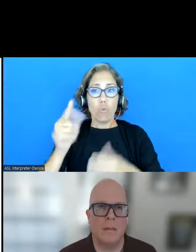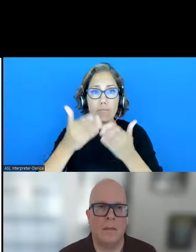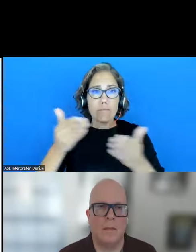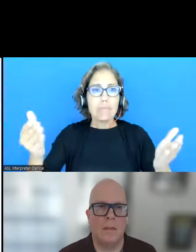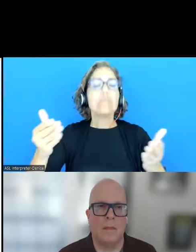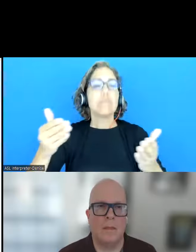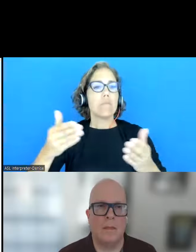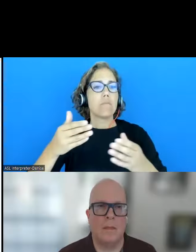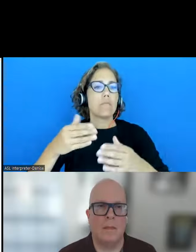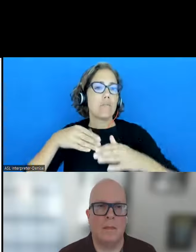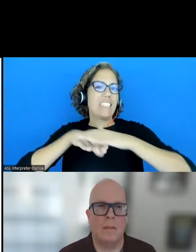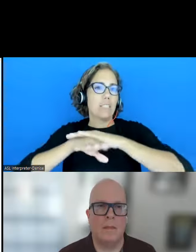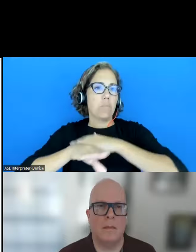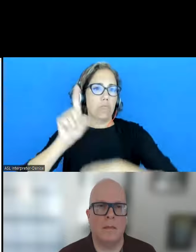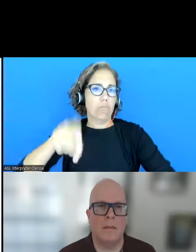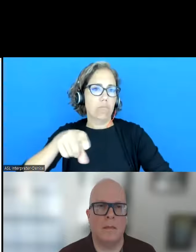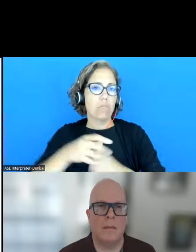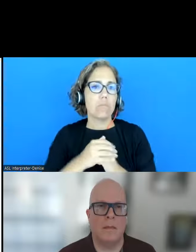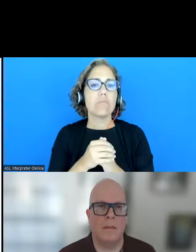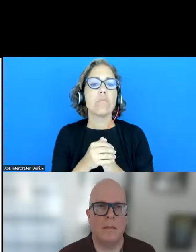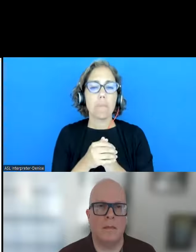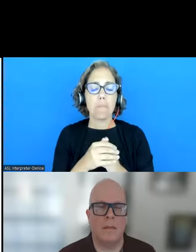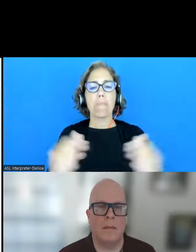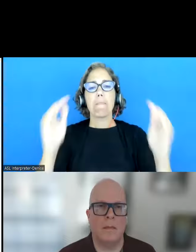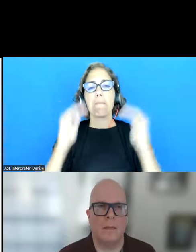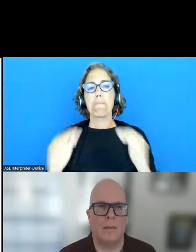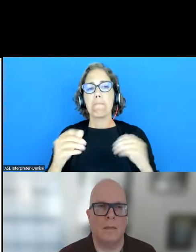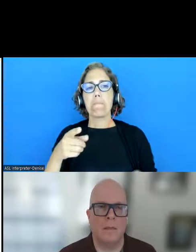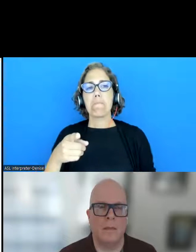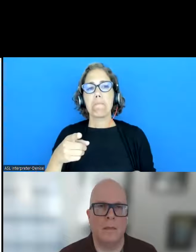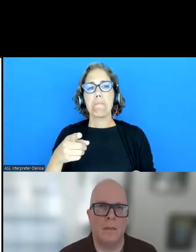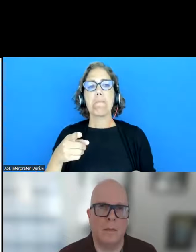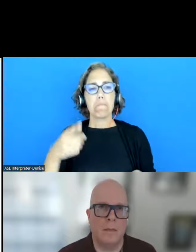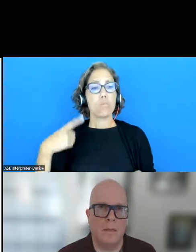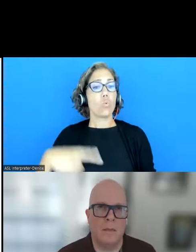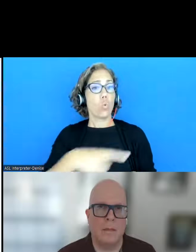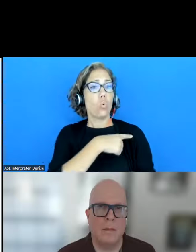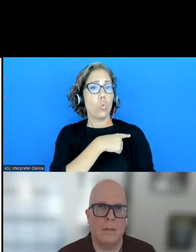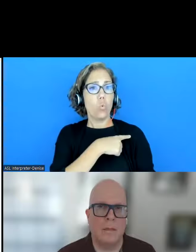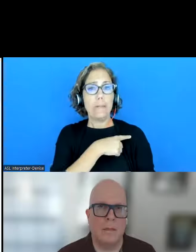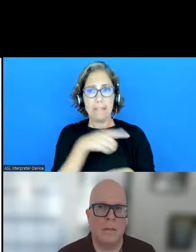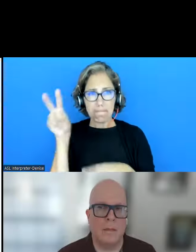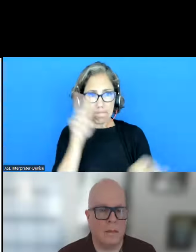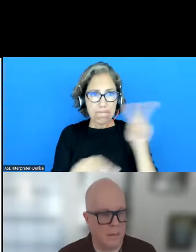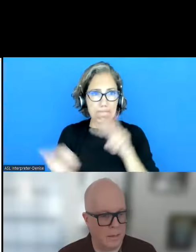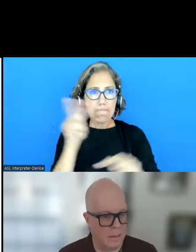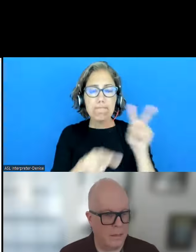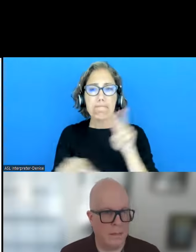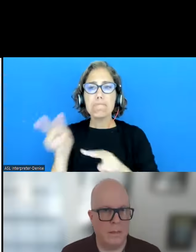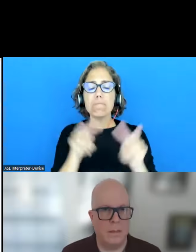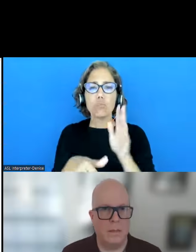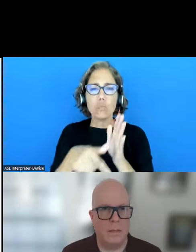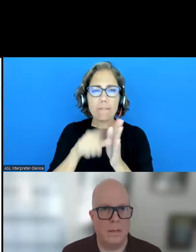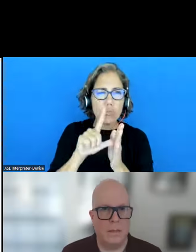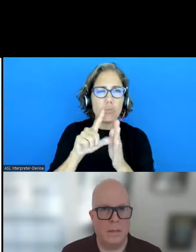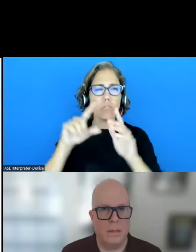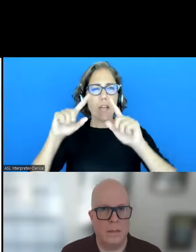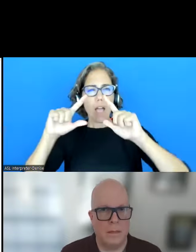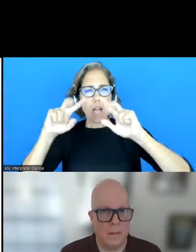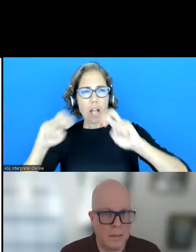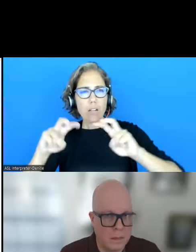And we have more data to share. So we have reviewed and analyzed